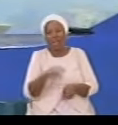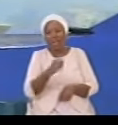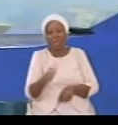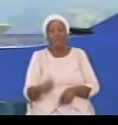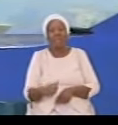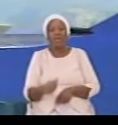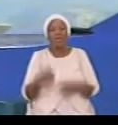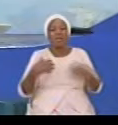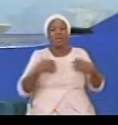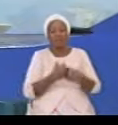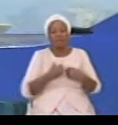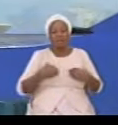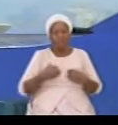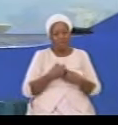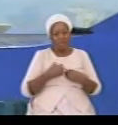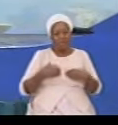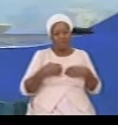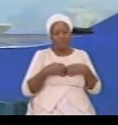a flock.